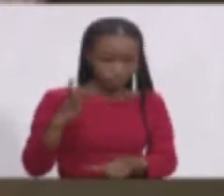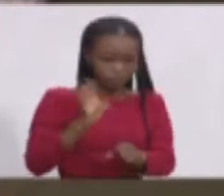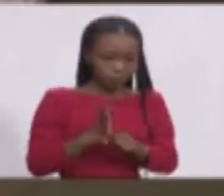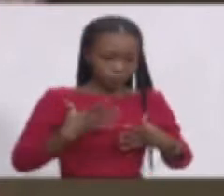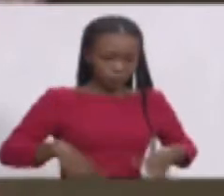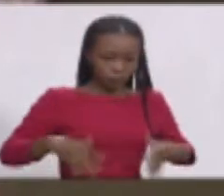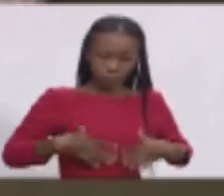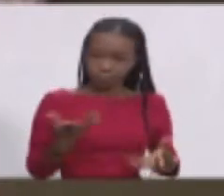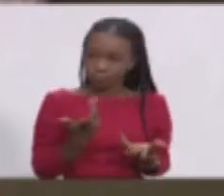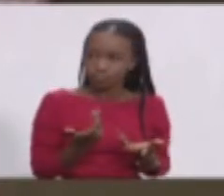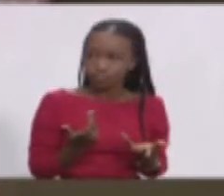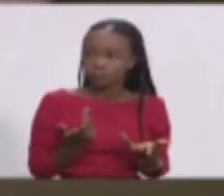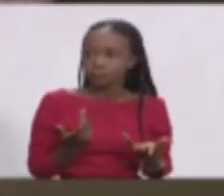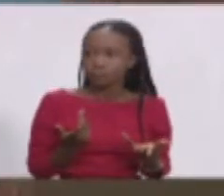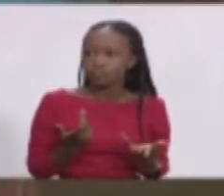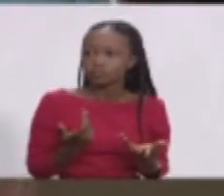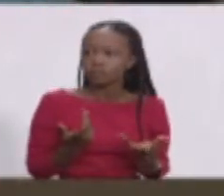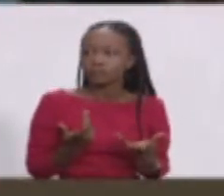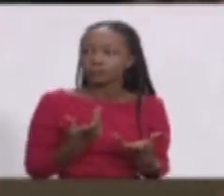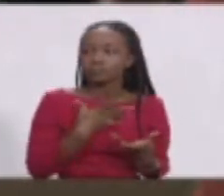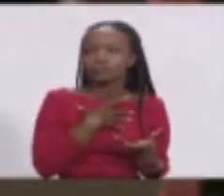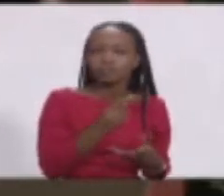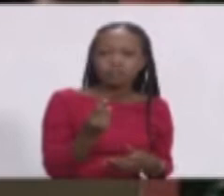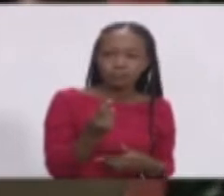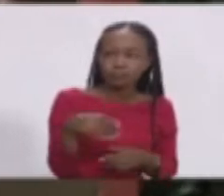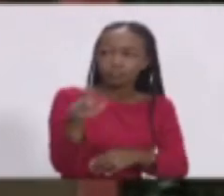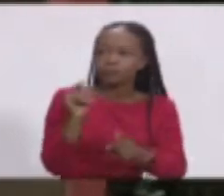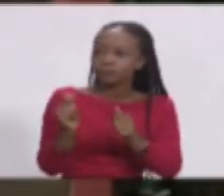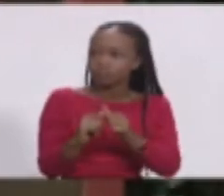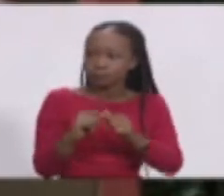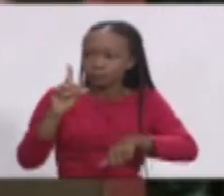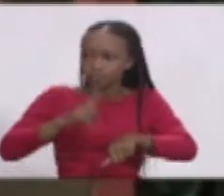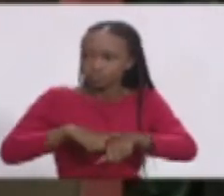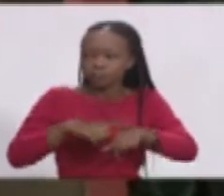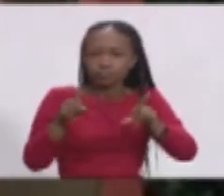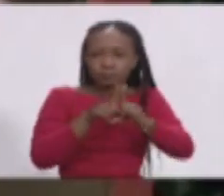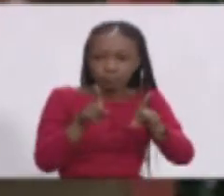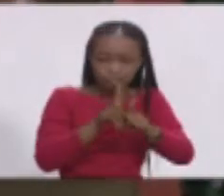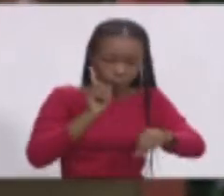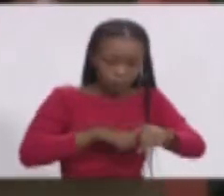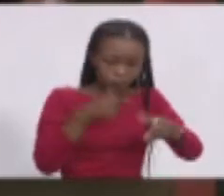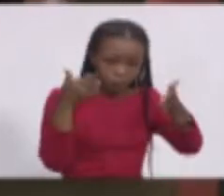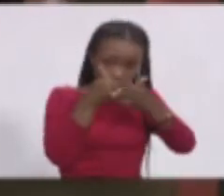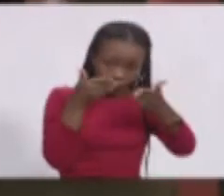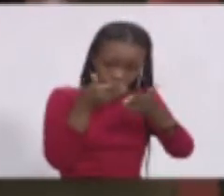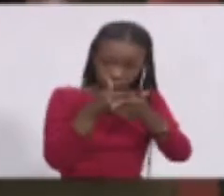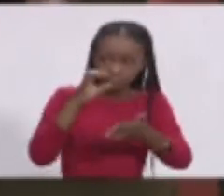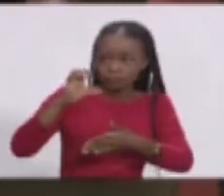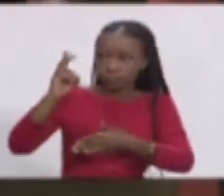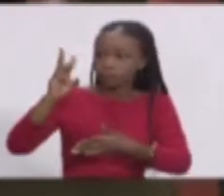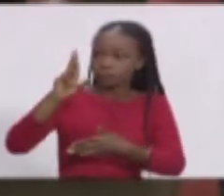bus stations. Because they were like, fine, so it's about time. It's almost time, you know, to the curfew. And we're